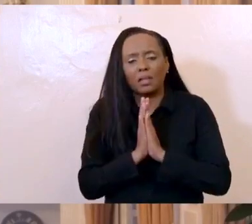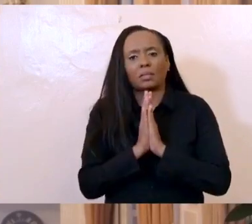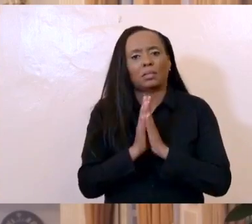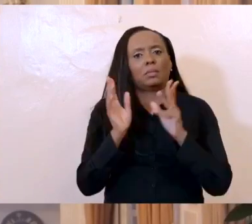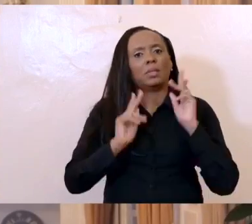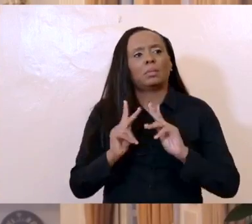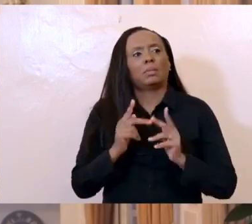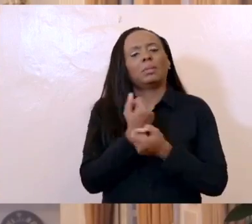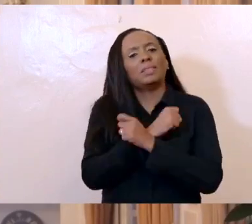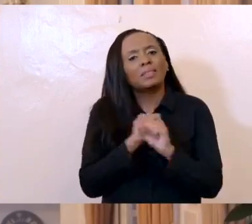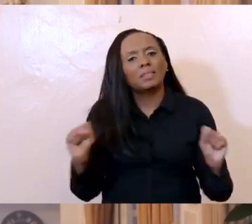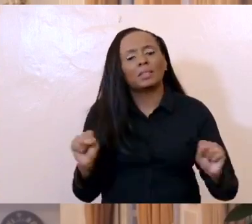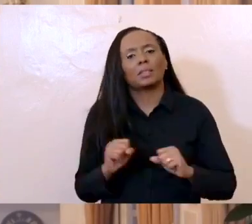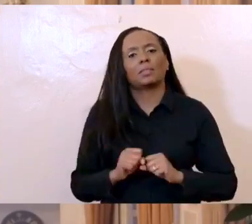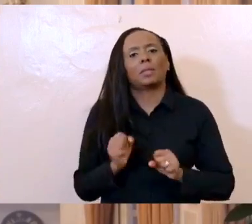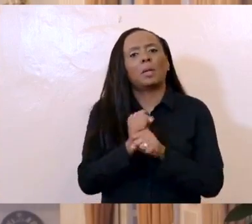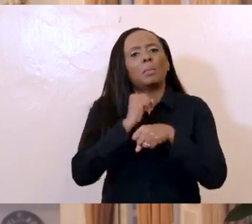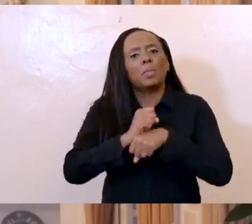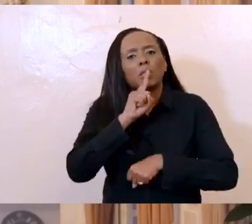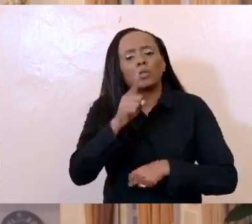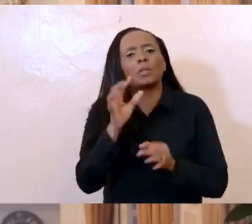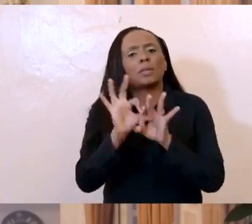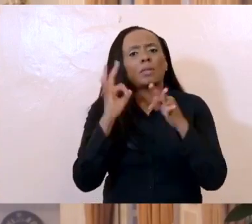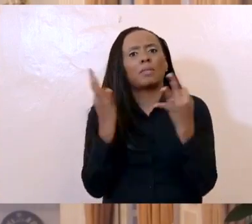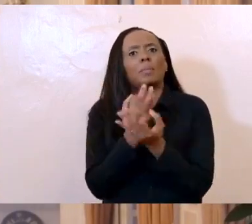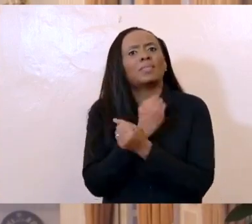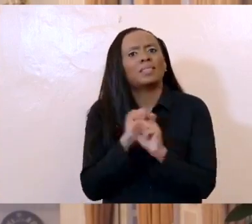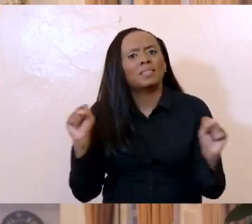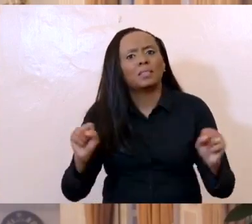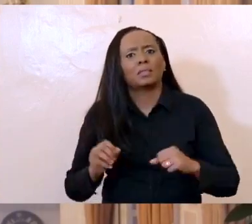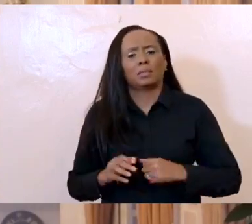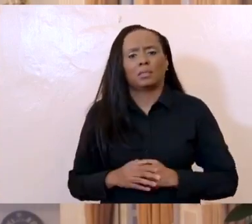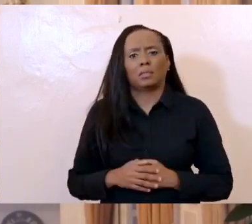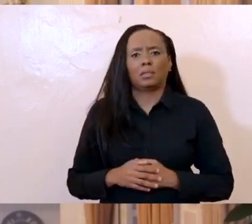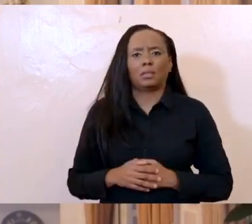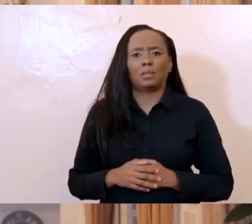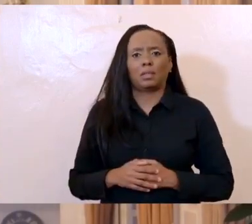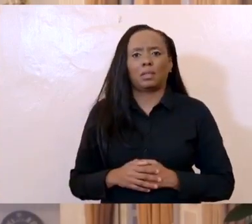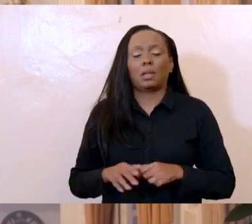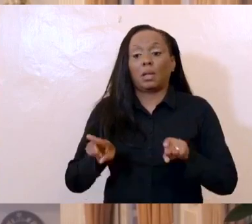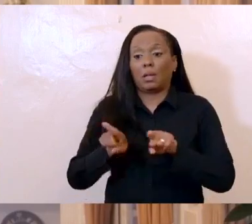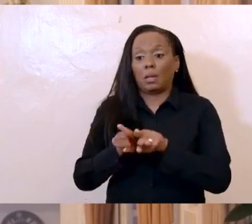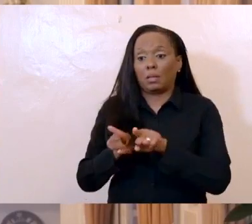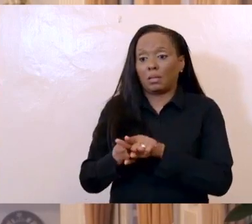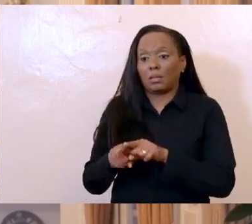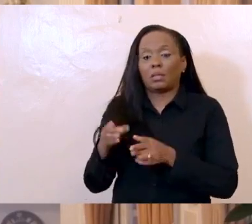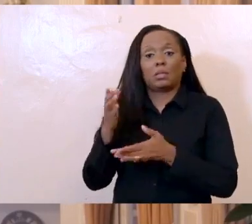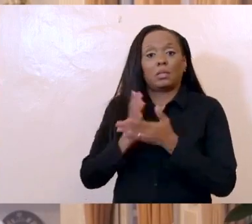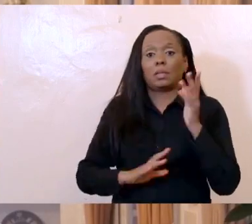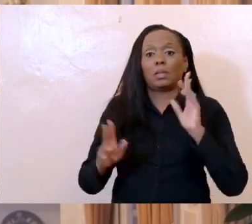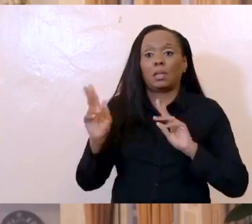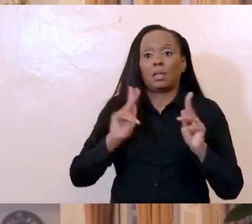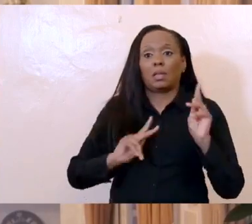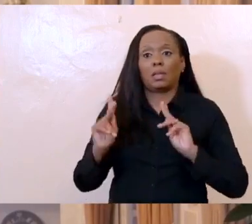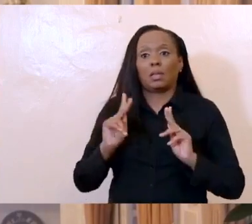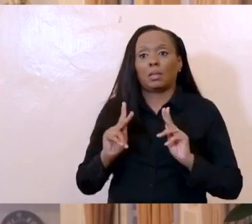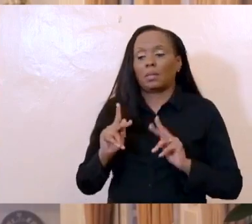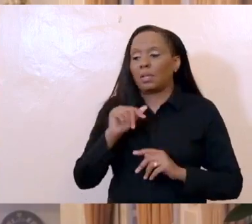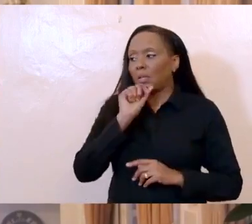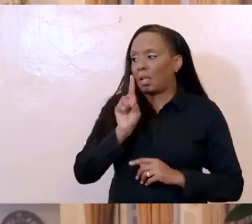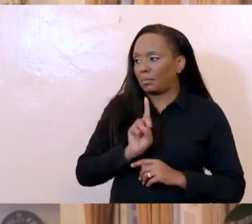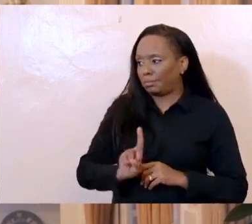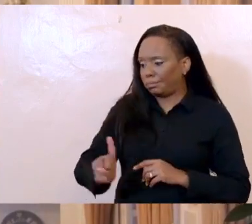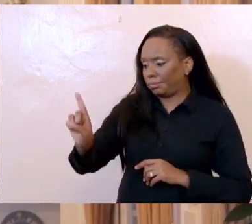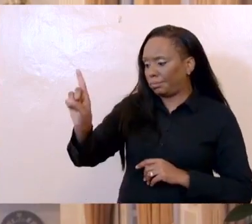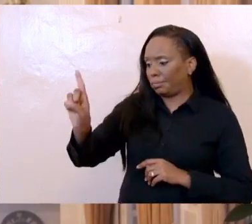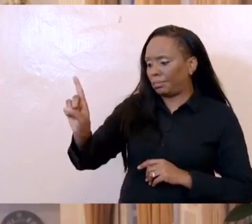it is that there are persons who we believe may not be presenting early because of a fear of going into